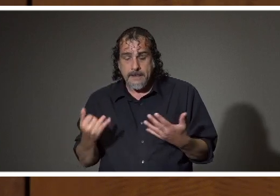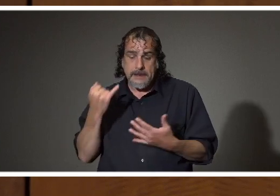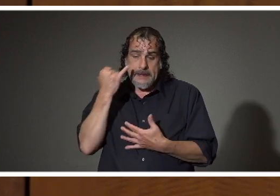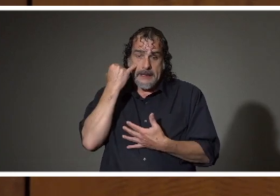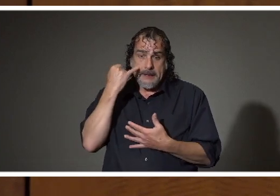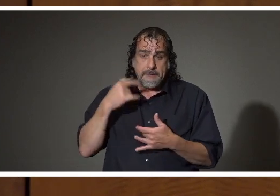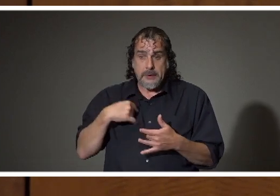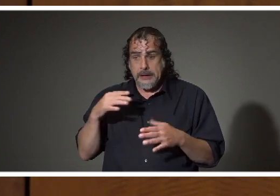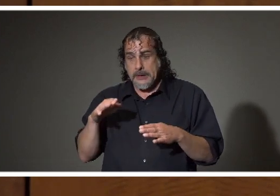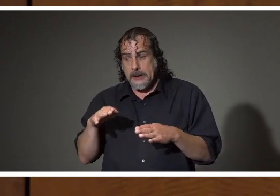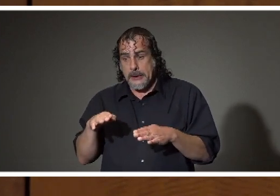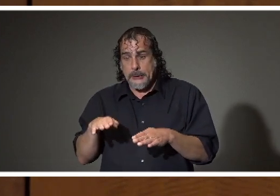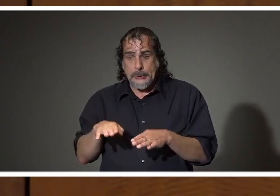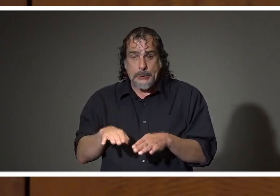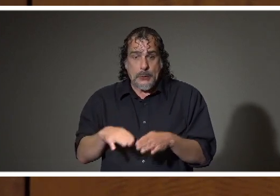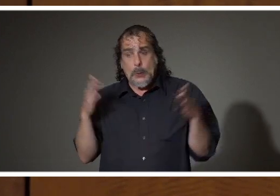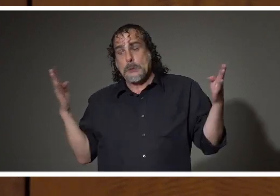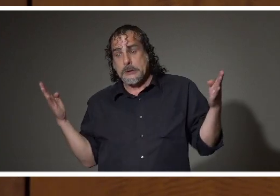we reopen